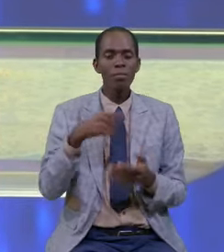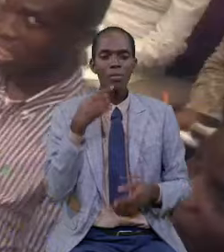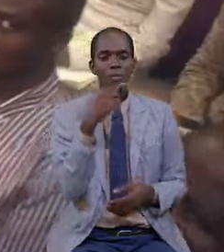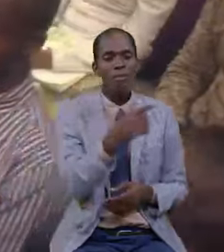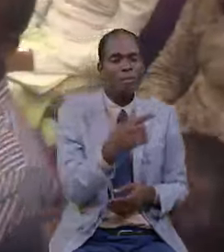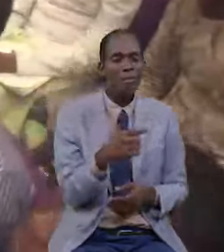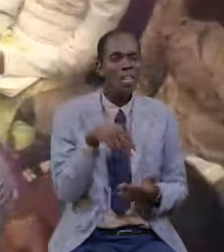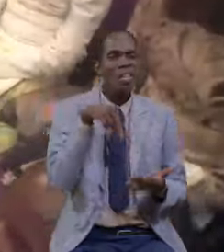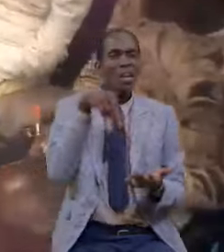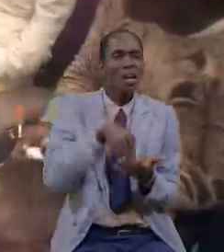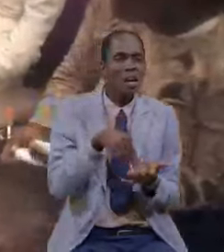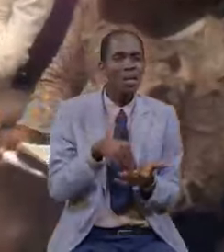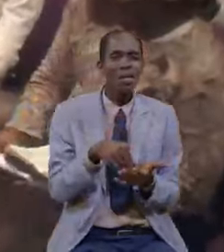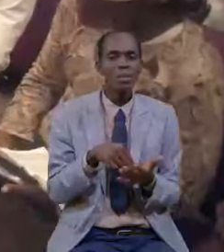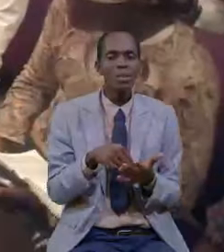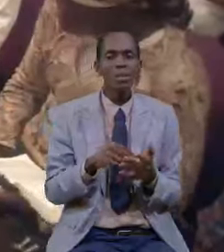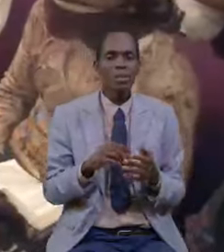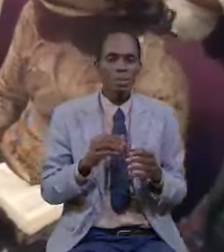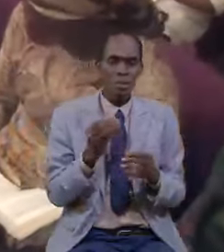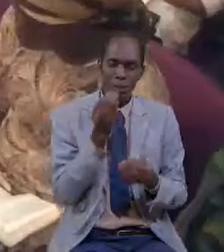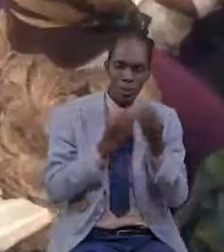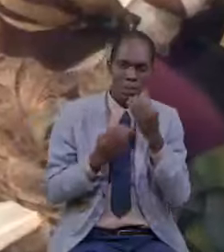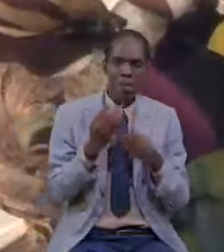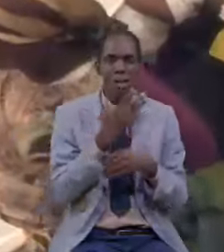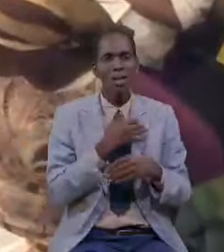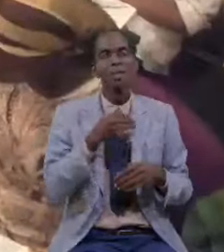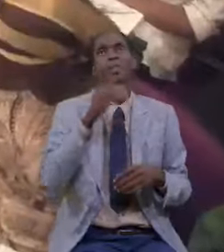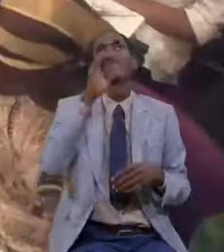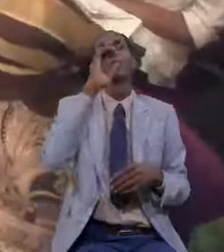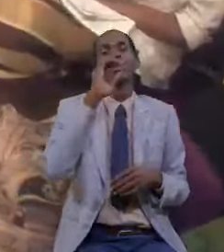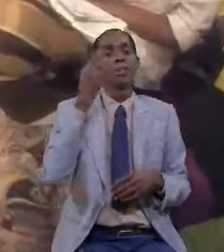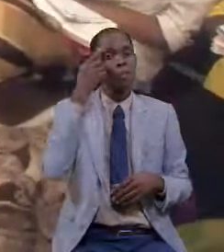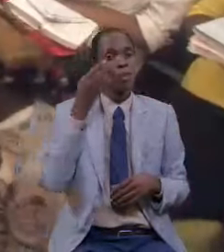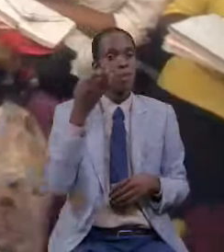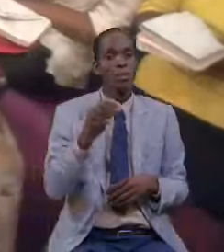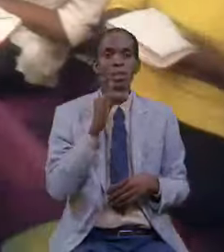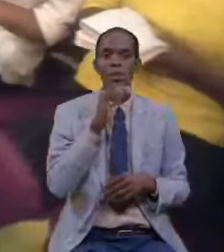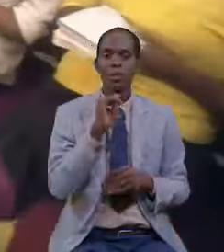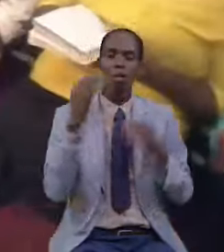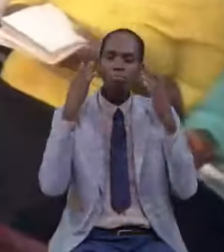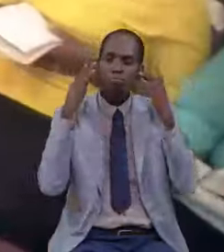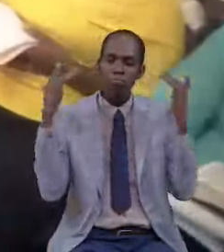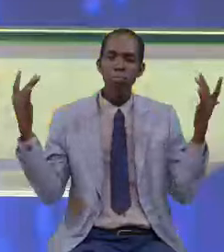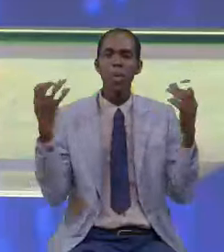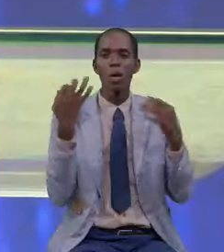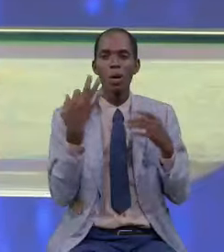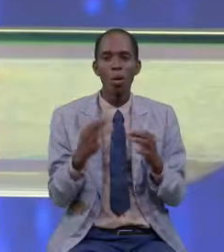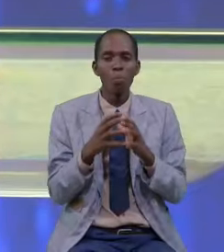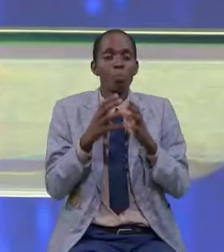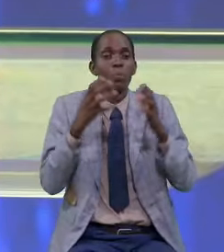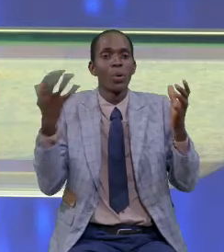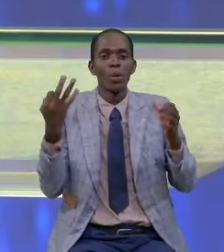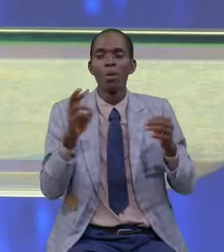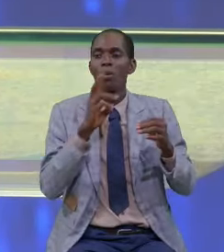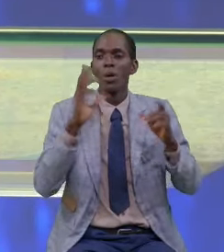it aloud. Eat and drink, for there is a sound of abundance of rain. Look at verse 42.